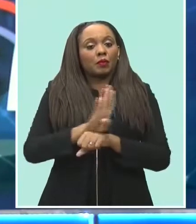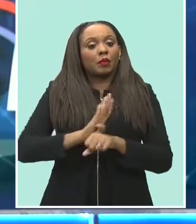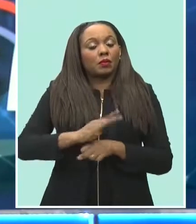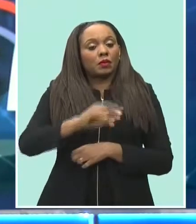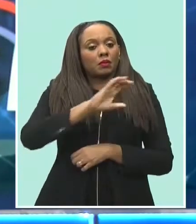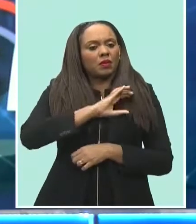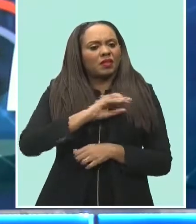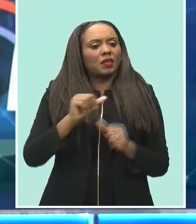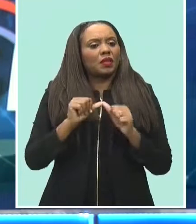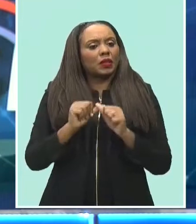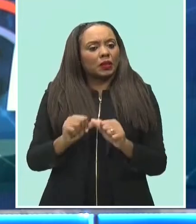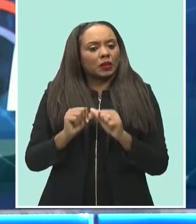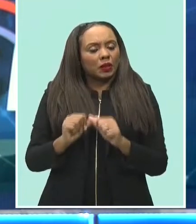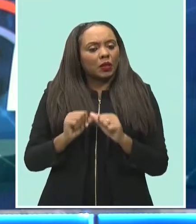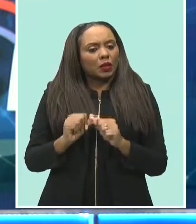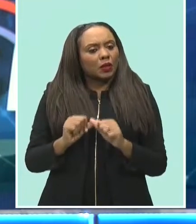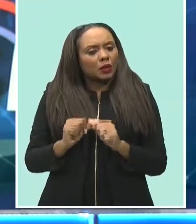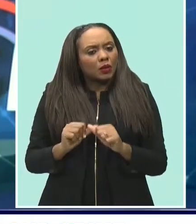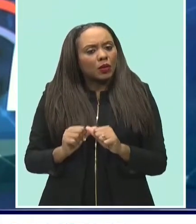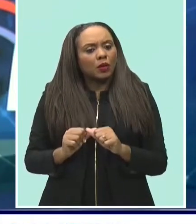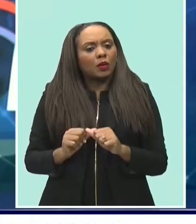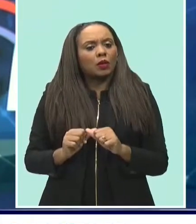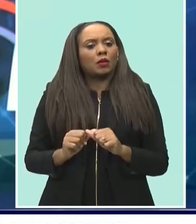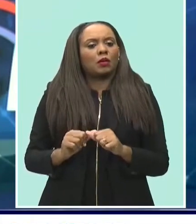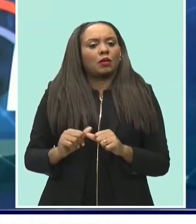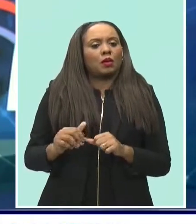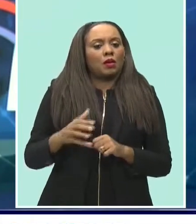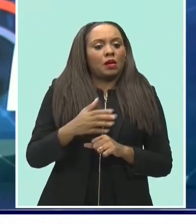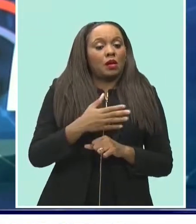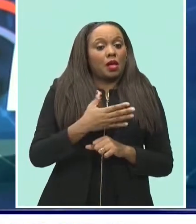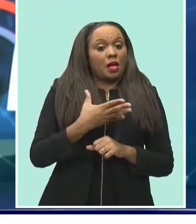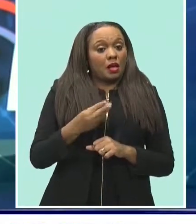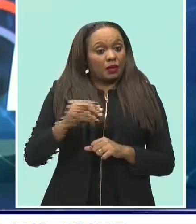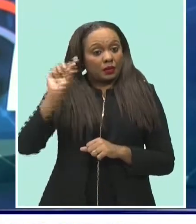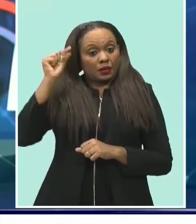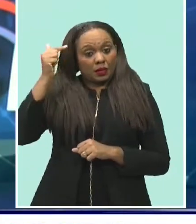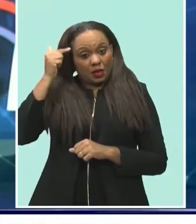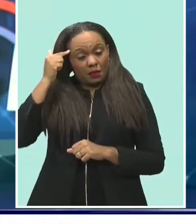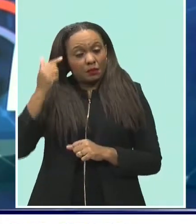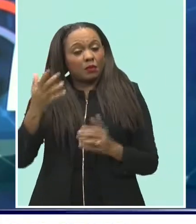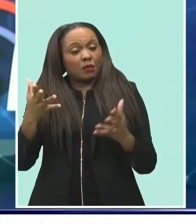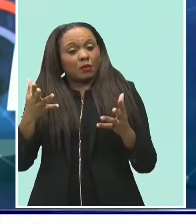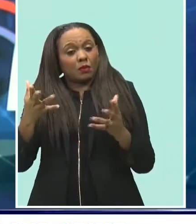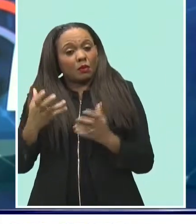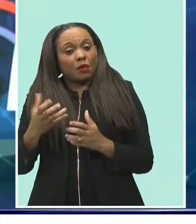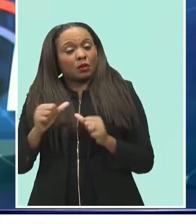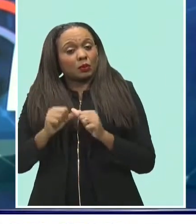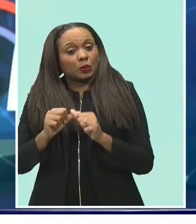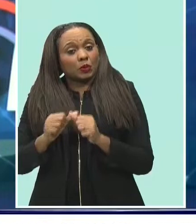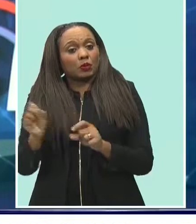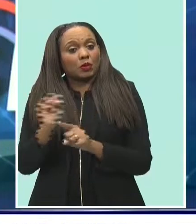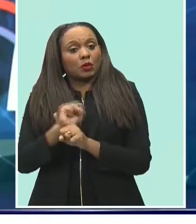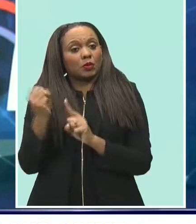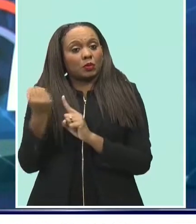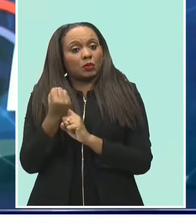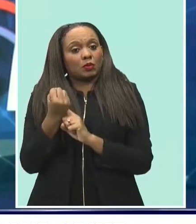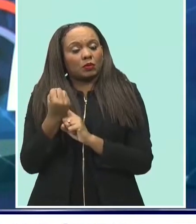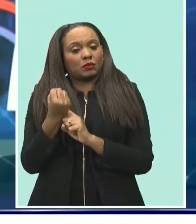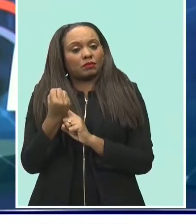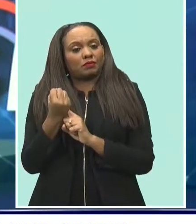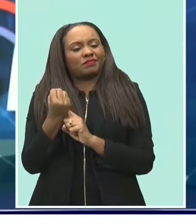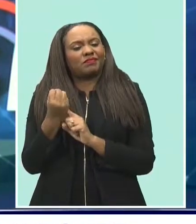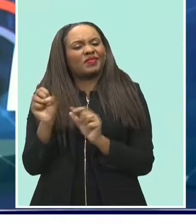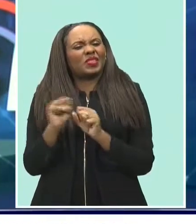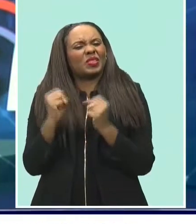The Royal Barbados Police Force will continue its robust efforts while government pushes its social programs. That two-pronged effort